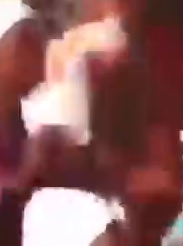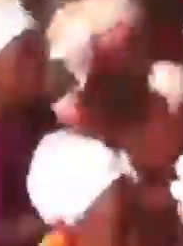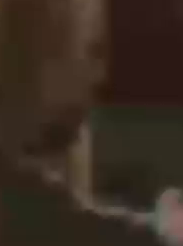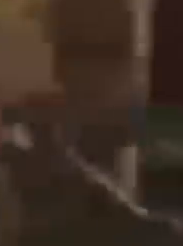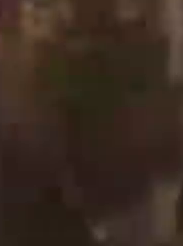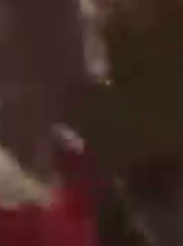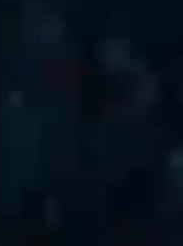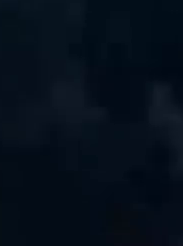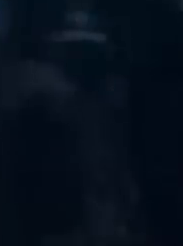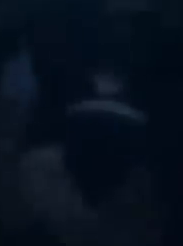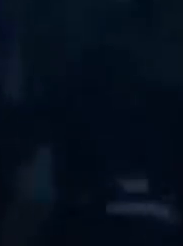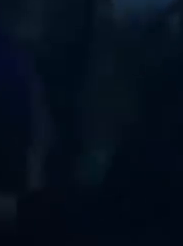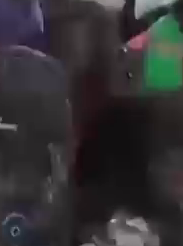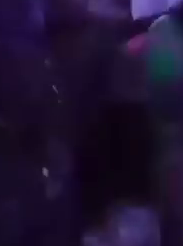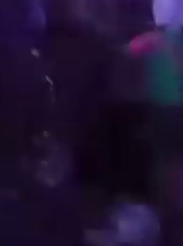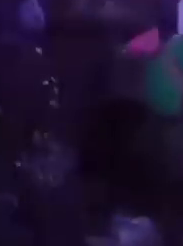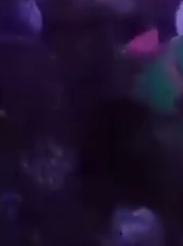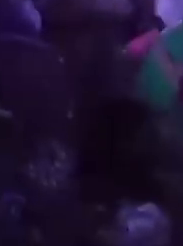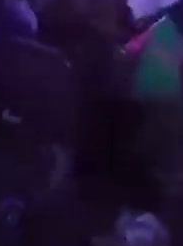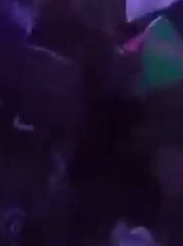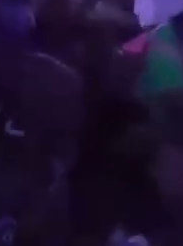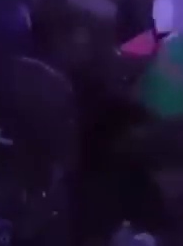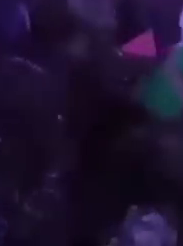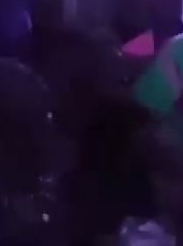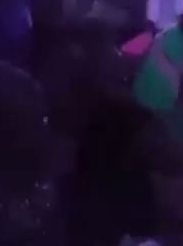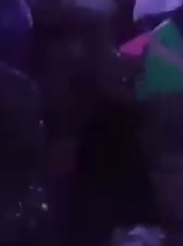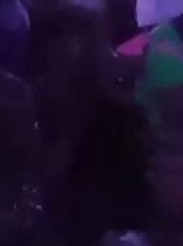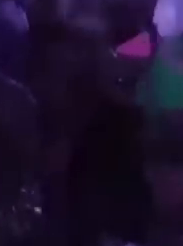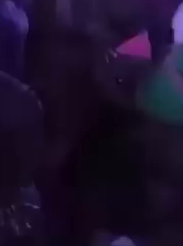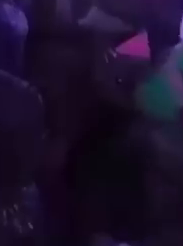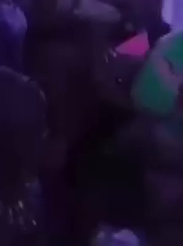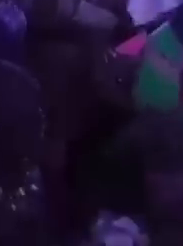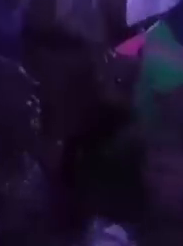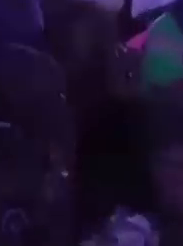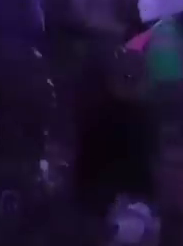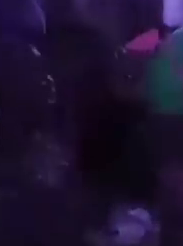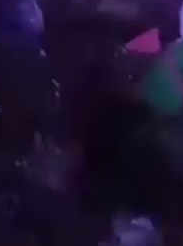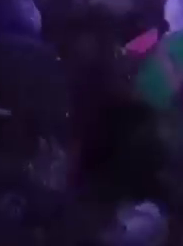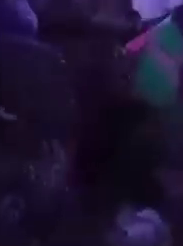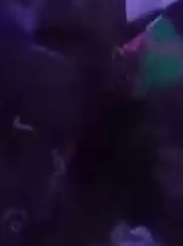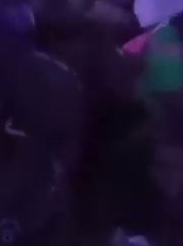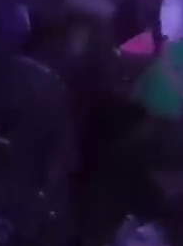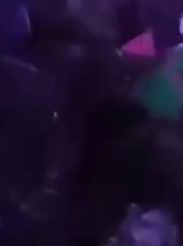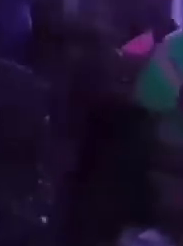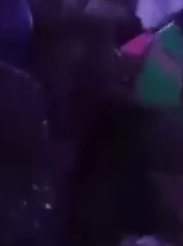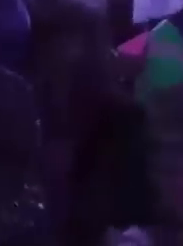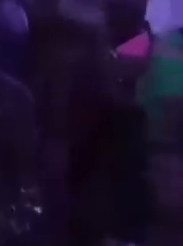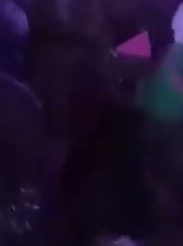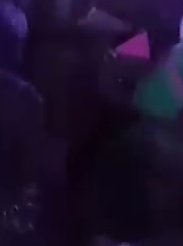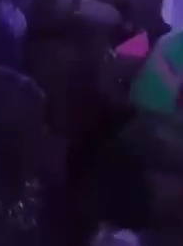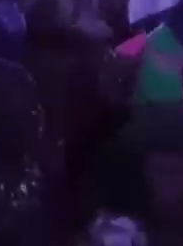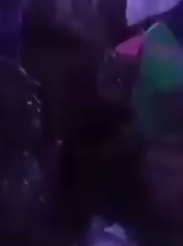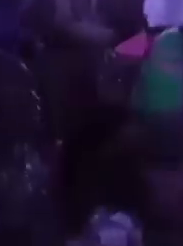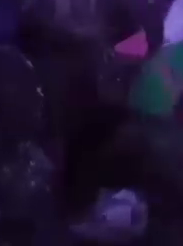ti ona ayo amana lago meni role lago jo sunday 22nd the thursday 26th october methodist theological city